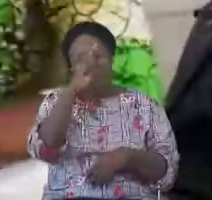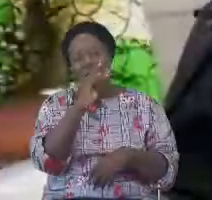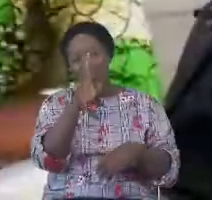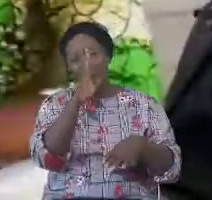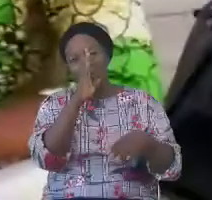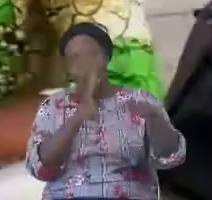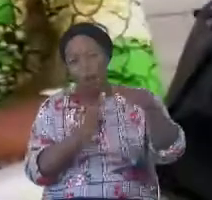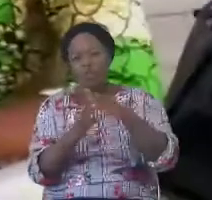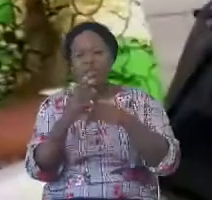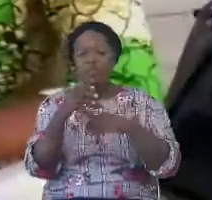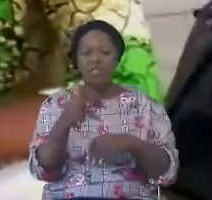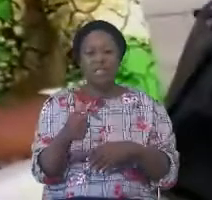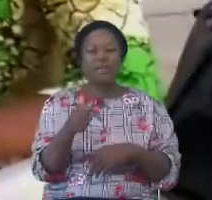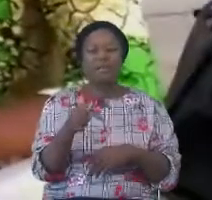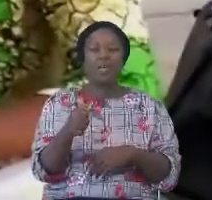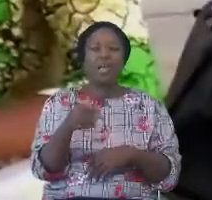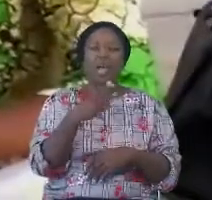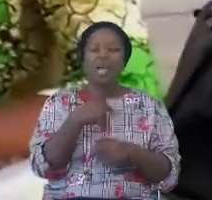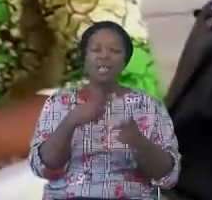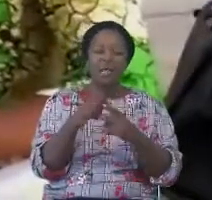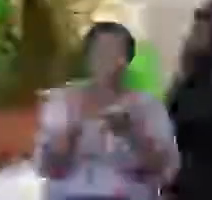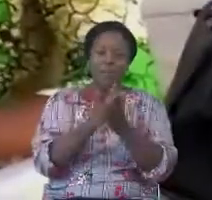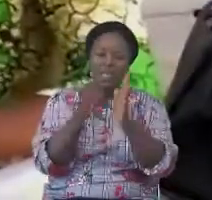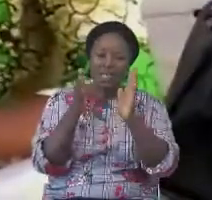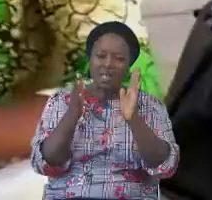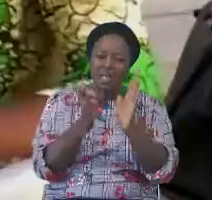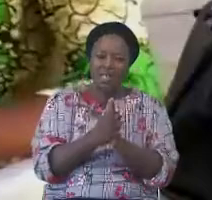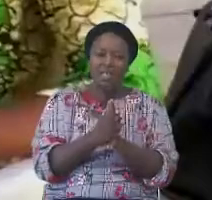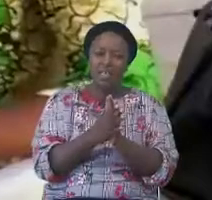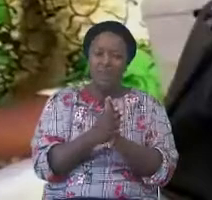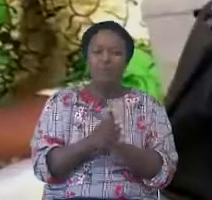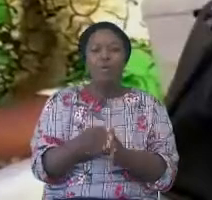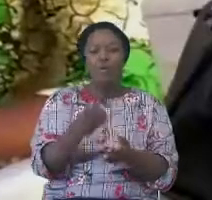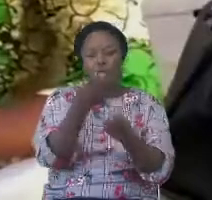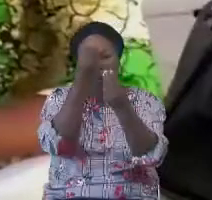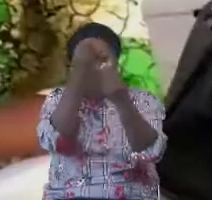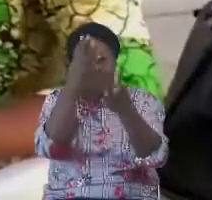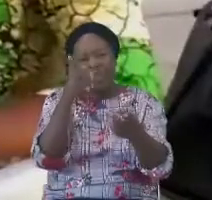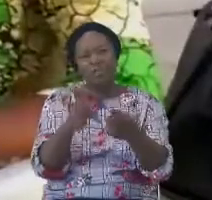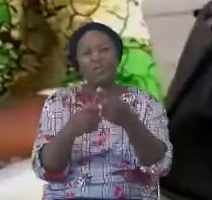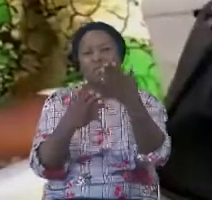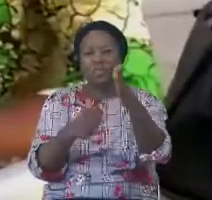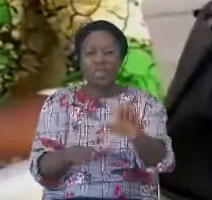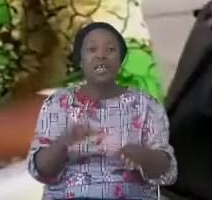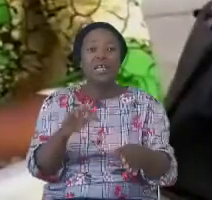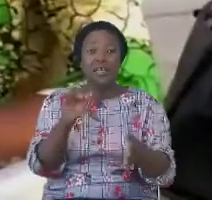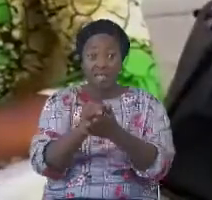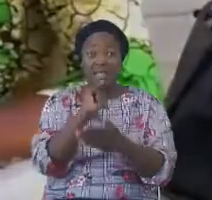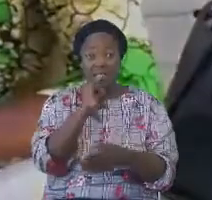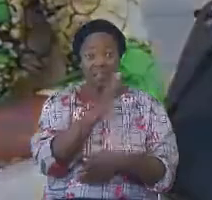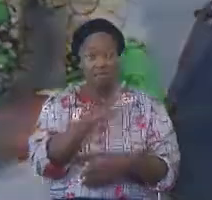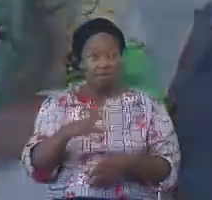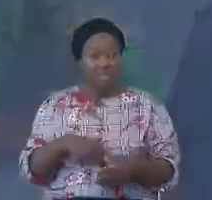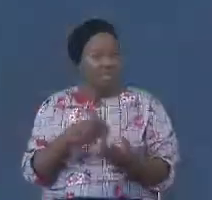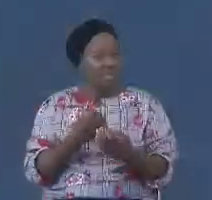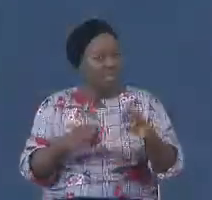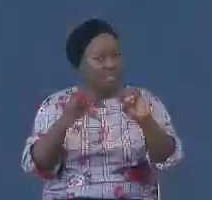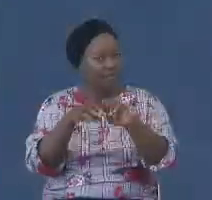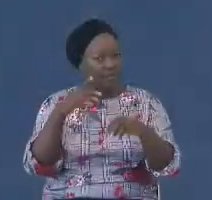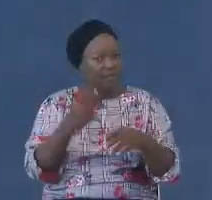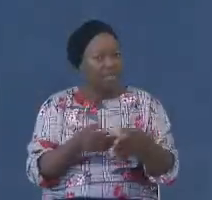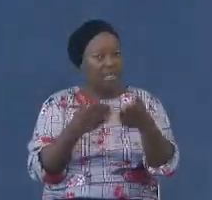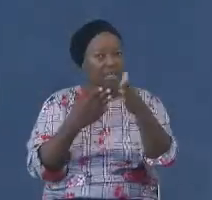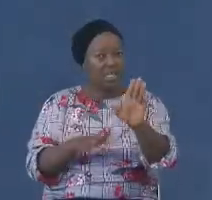fashion as a man he humbled himself and became obedient unto